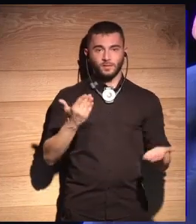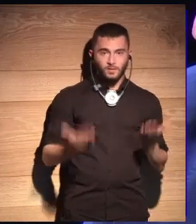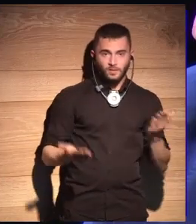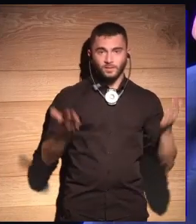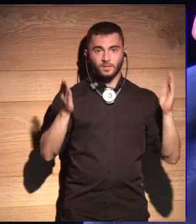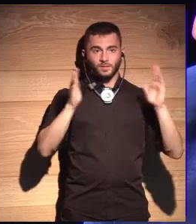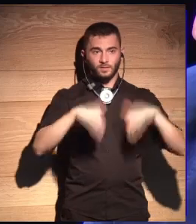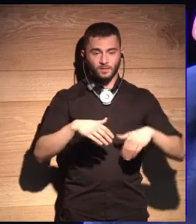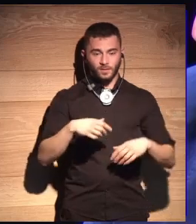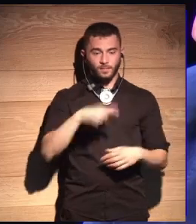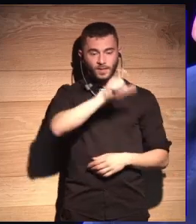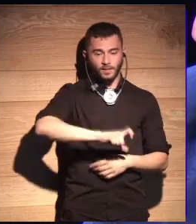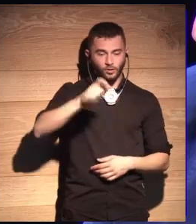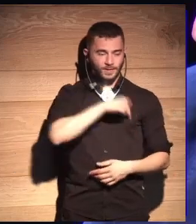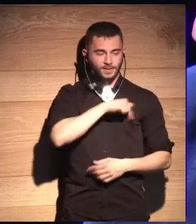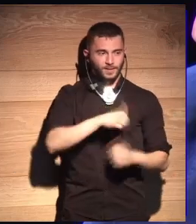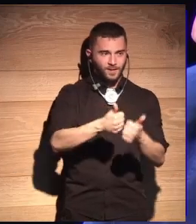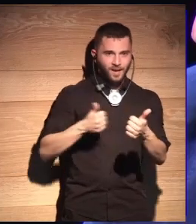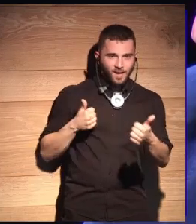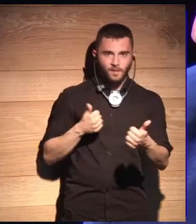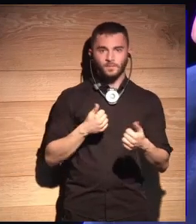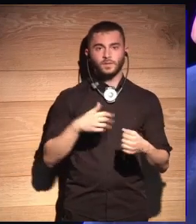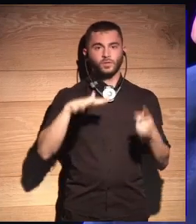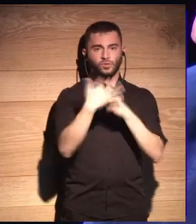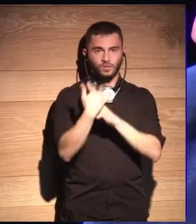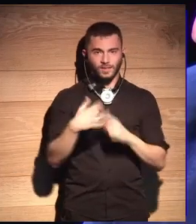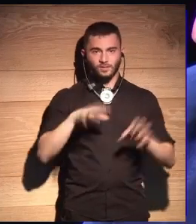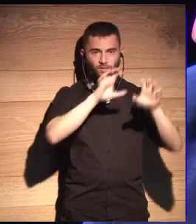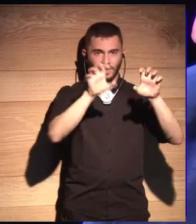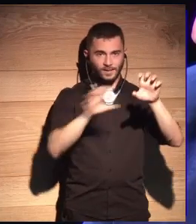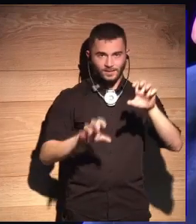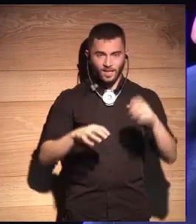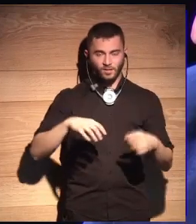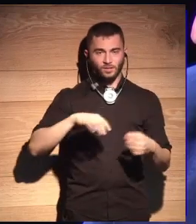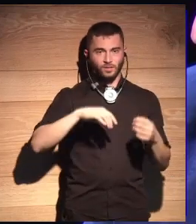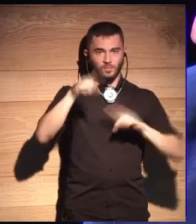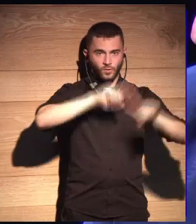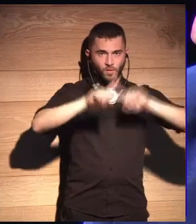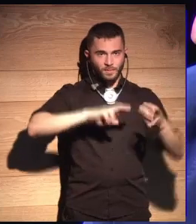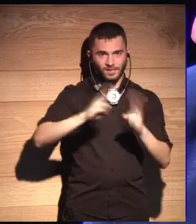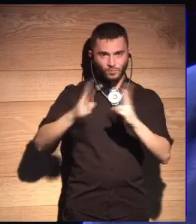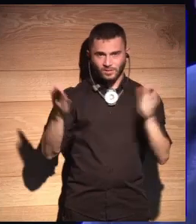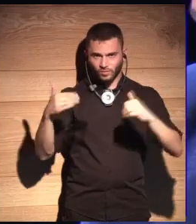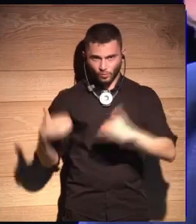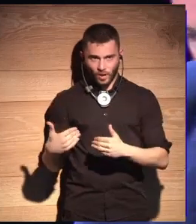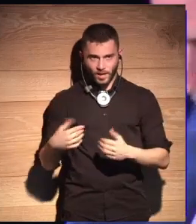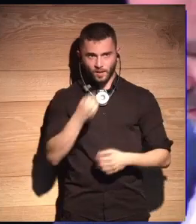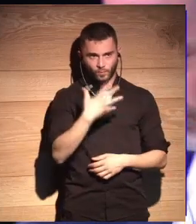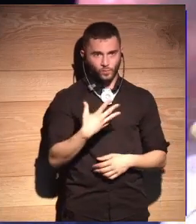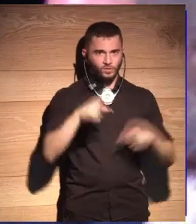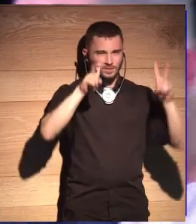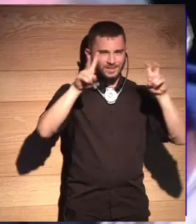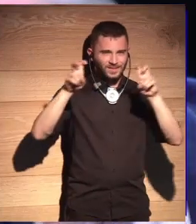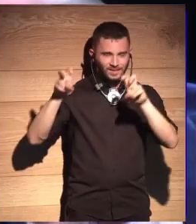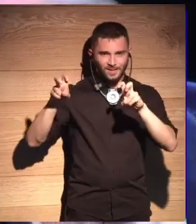vulnerable people that feel that they are lagging behind, that they have been left aside, where the state is not answering their demands. That